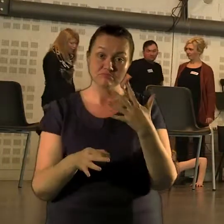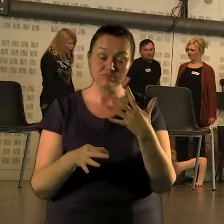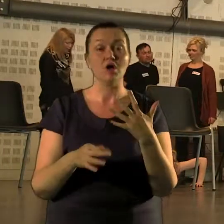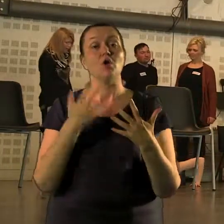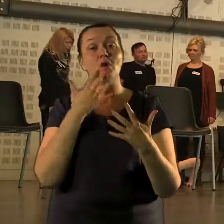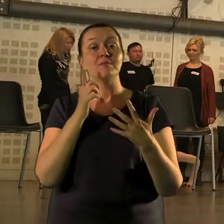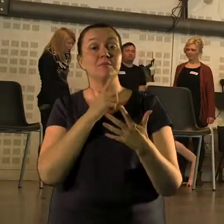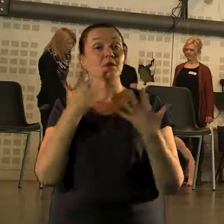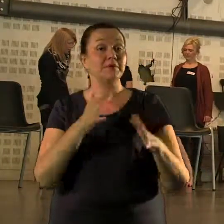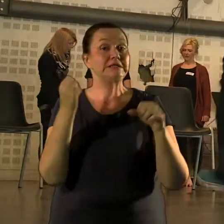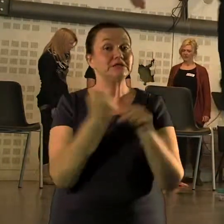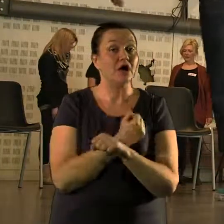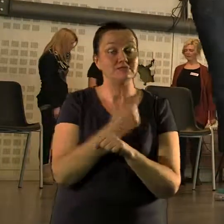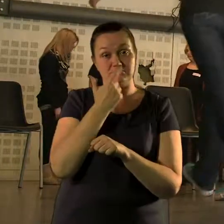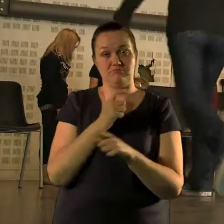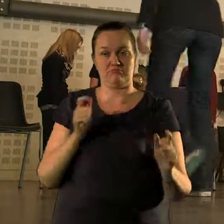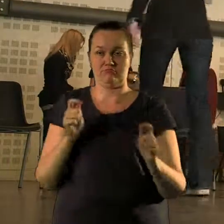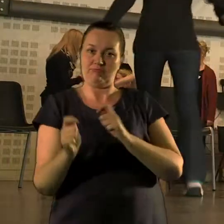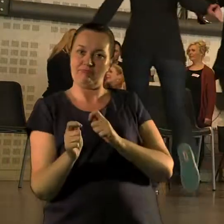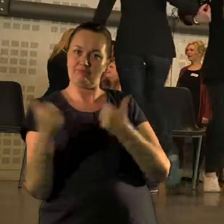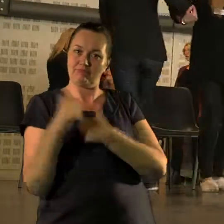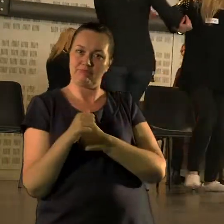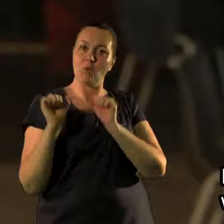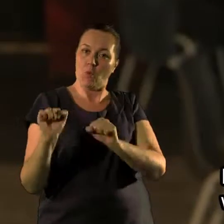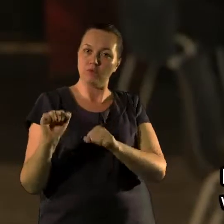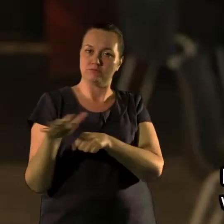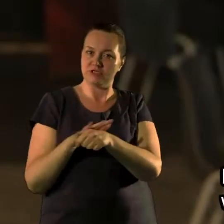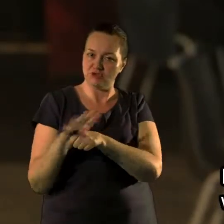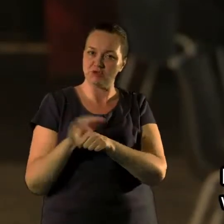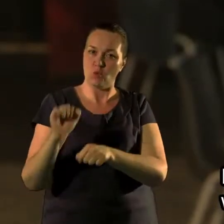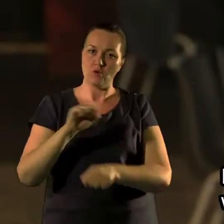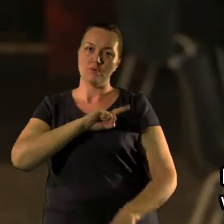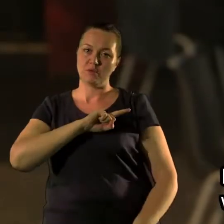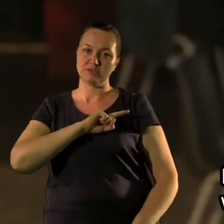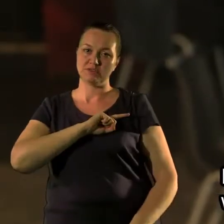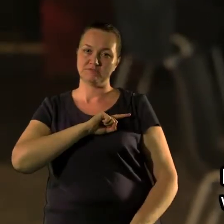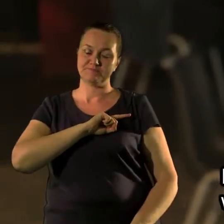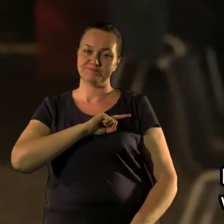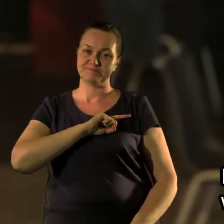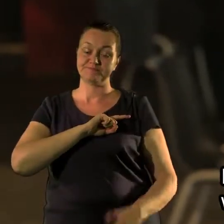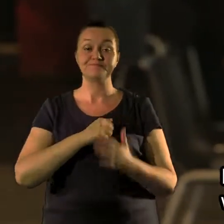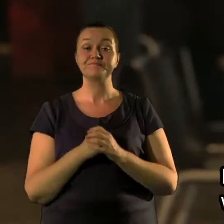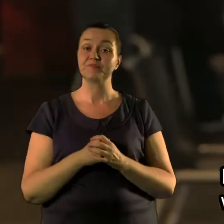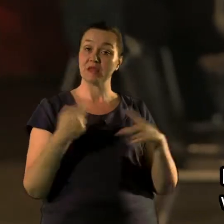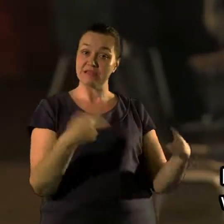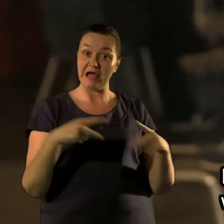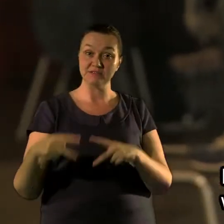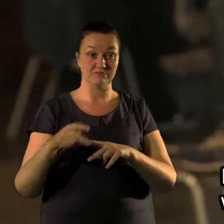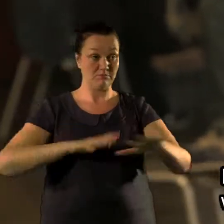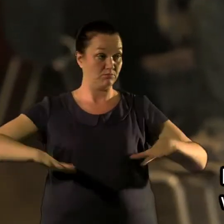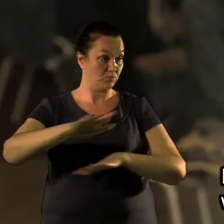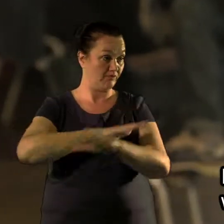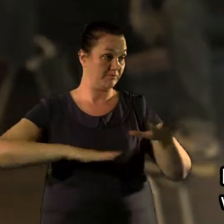can adapt it to their own purposes in all sorts of different situations. Dancing and movement doesn't need to just be here